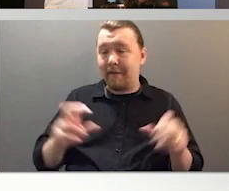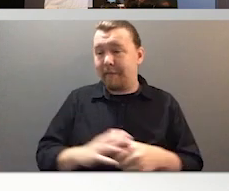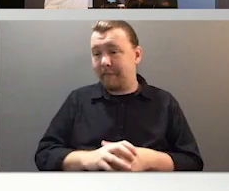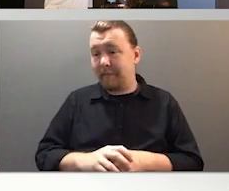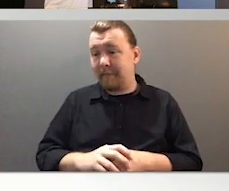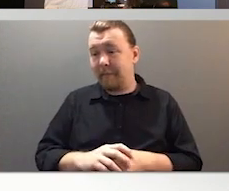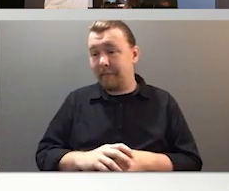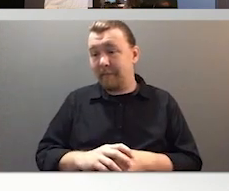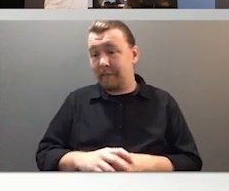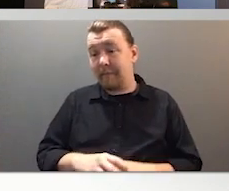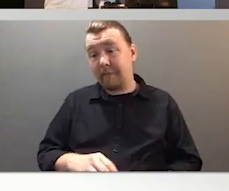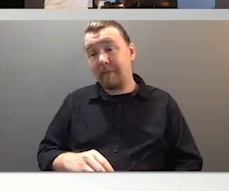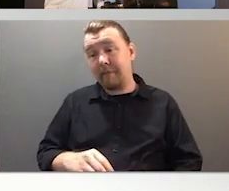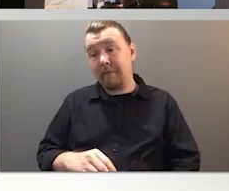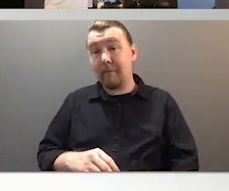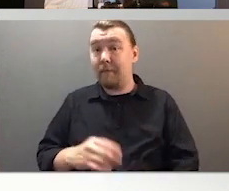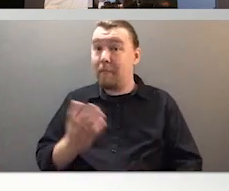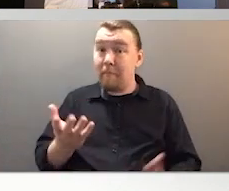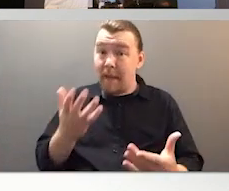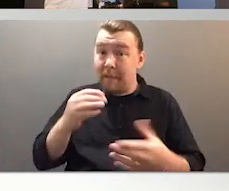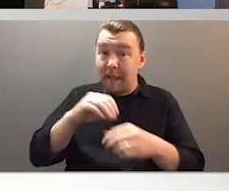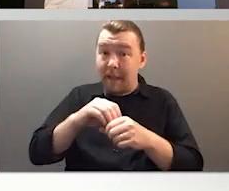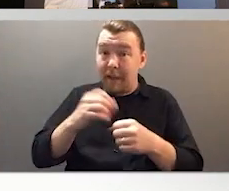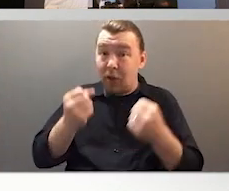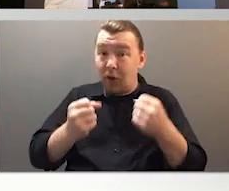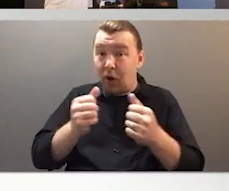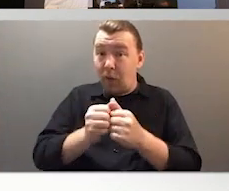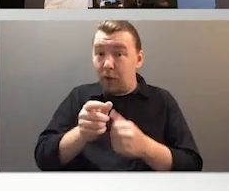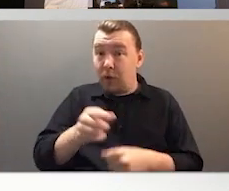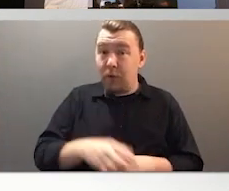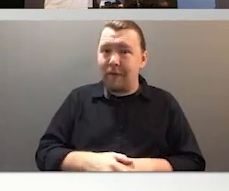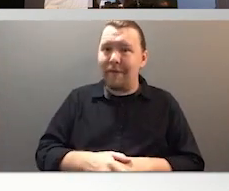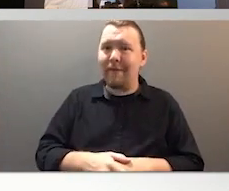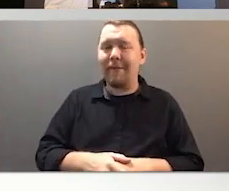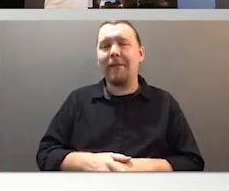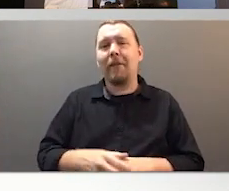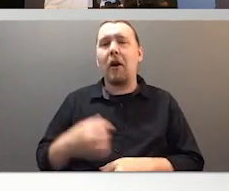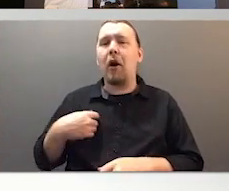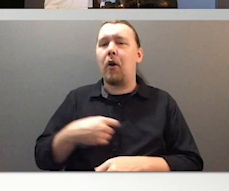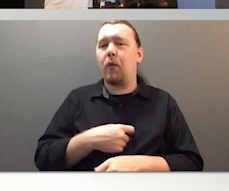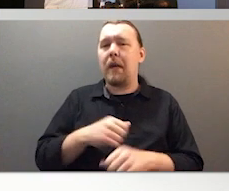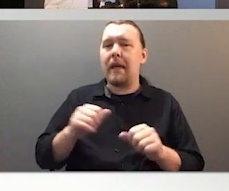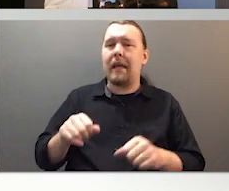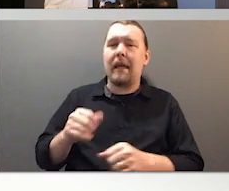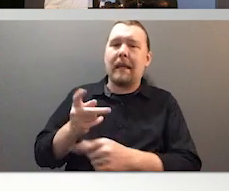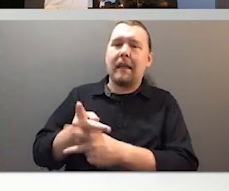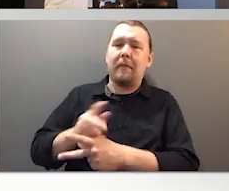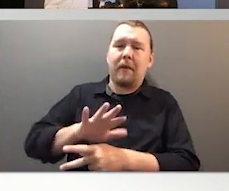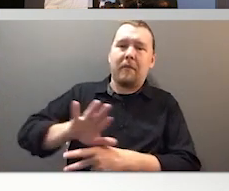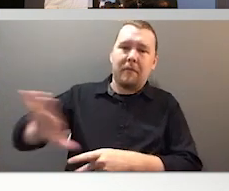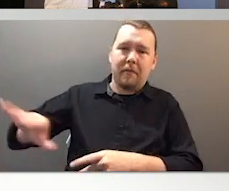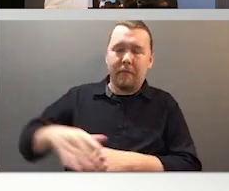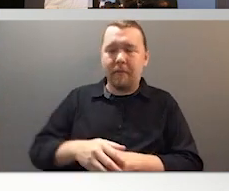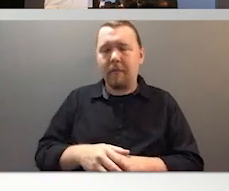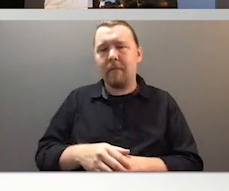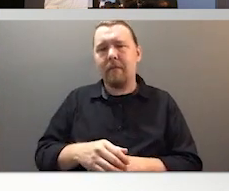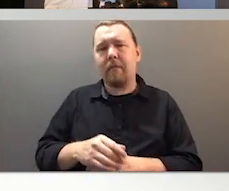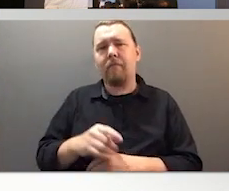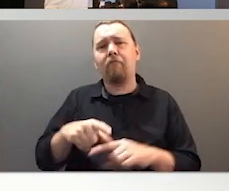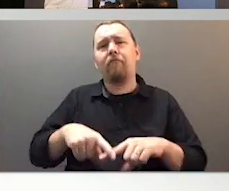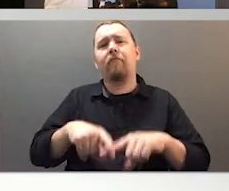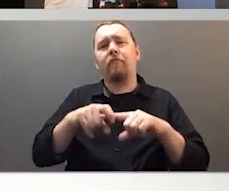It could be in the car with you, or we can keep it at bay. So if we stop and think